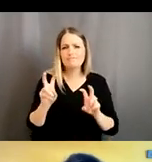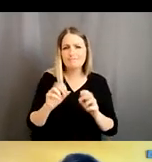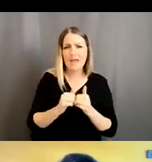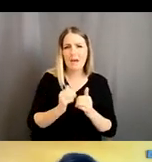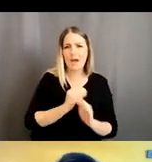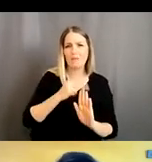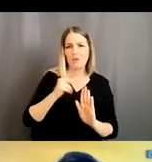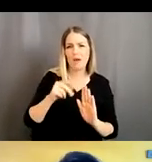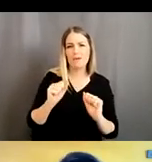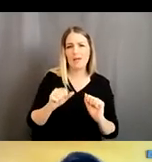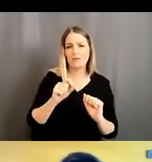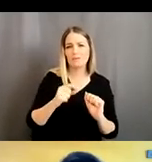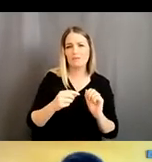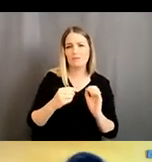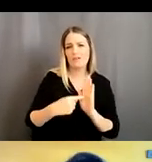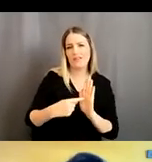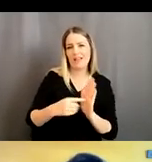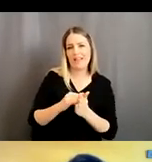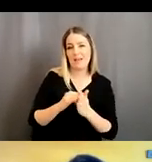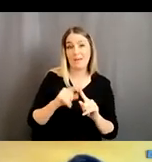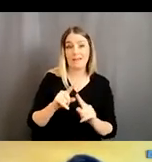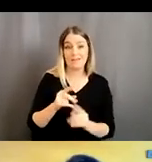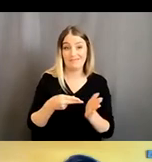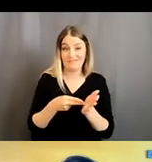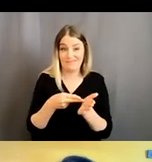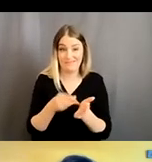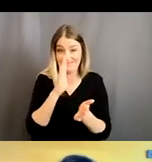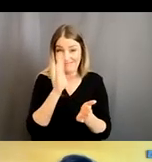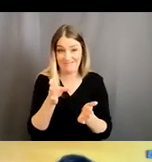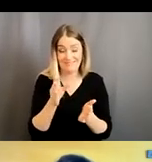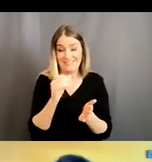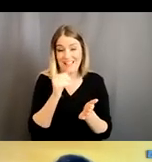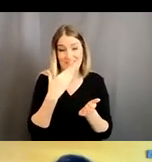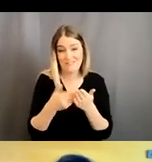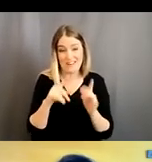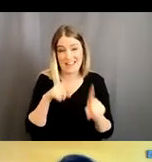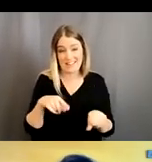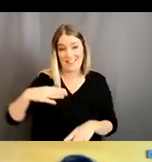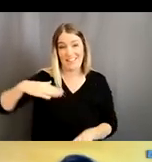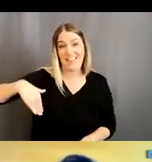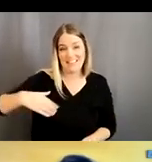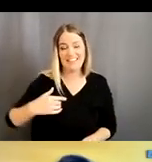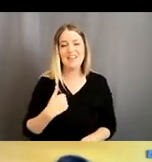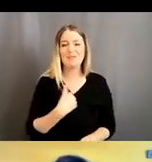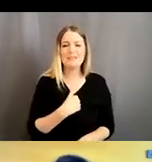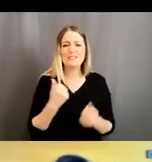be more reflective of that. But to be perfectly transparent, I don't have a good answer. We're still trying to just get